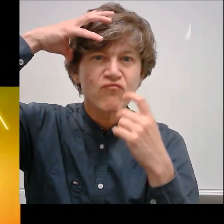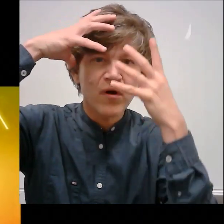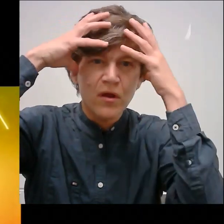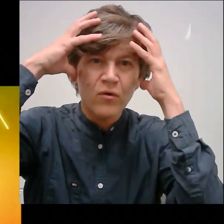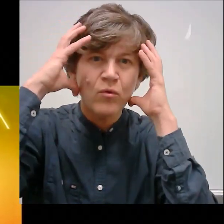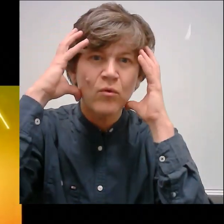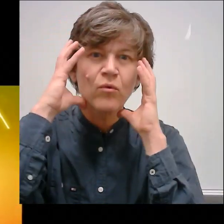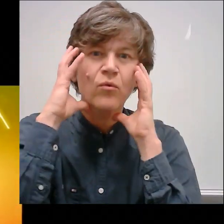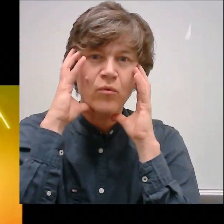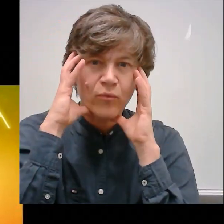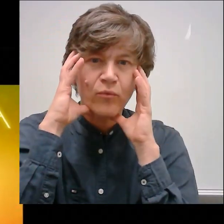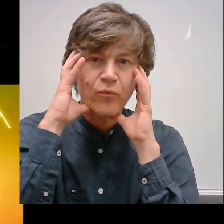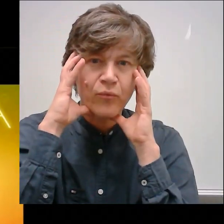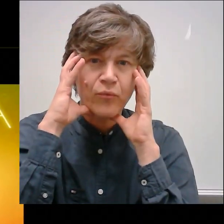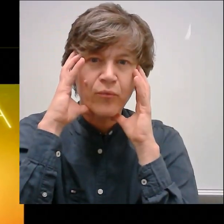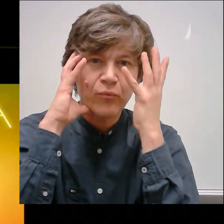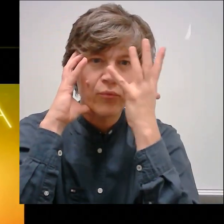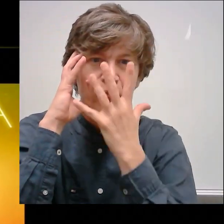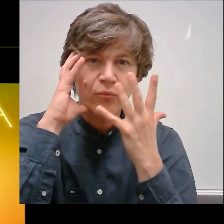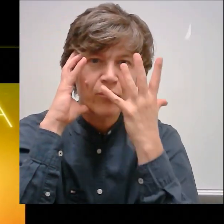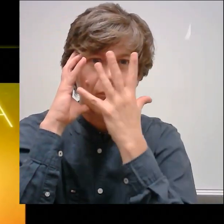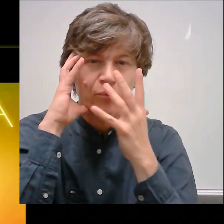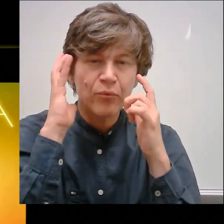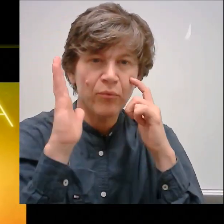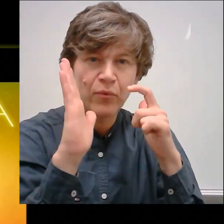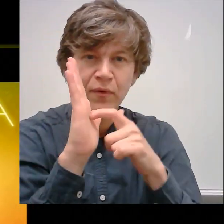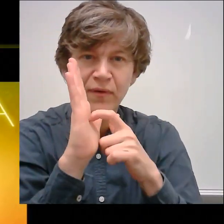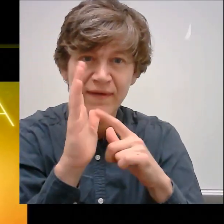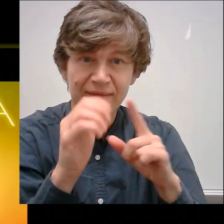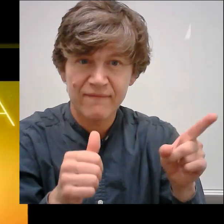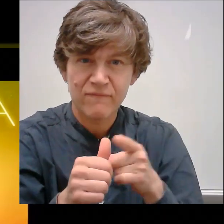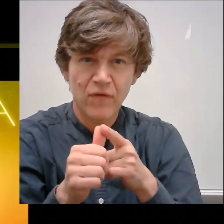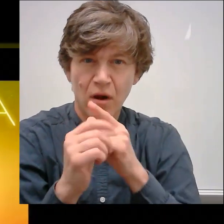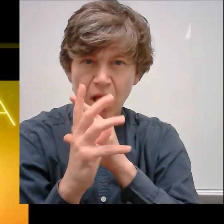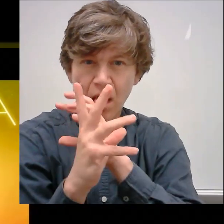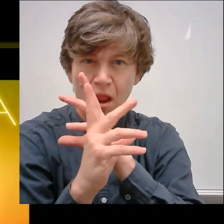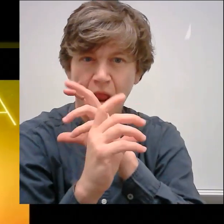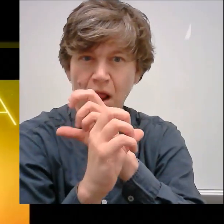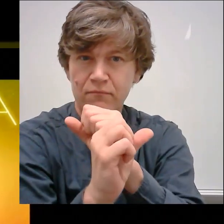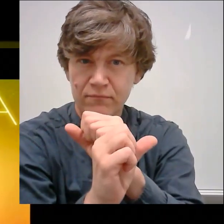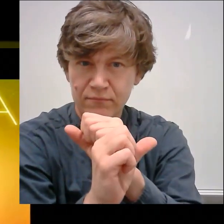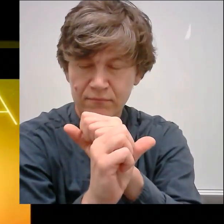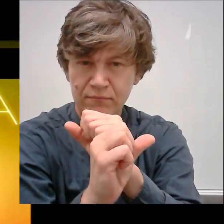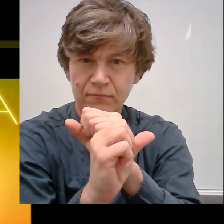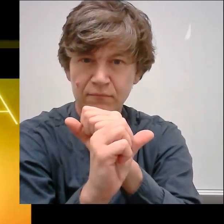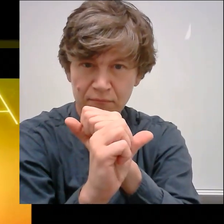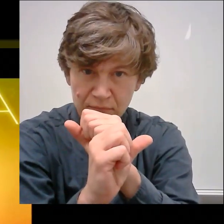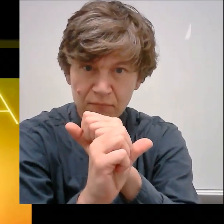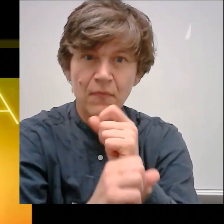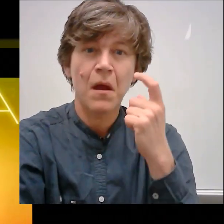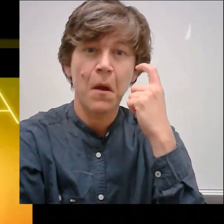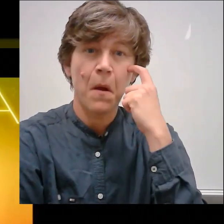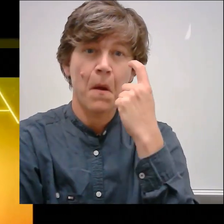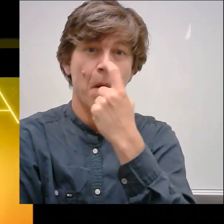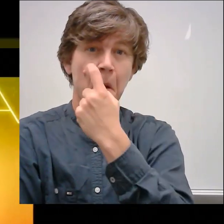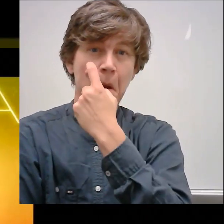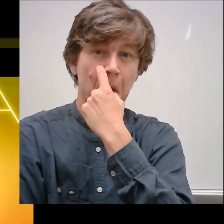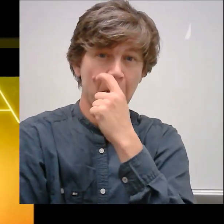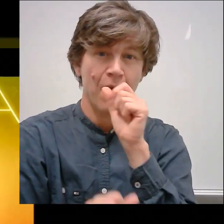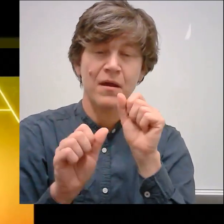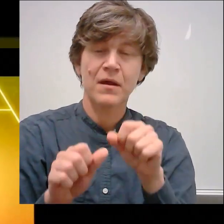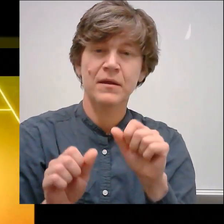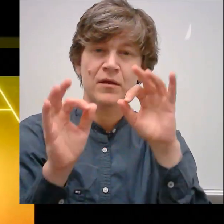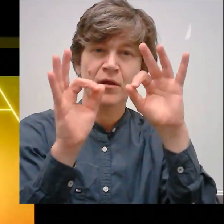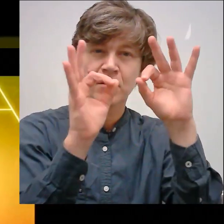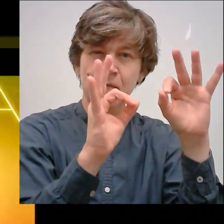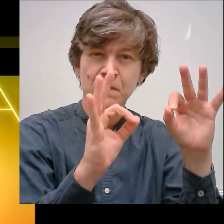hat, hair, and face, which pulls our attention immediately to her. Our eyes are then allowed to circle around